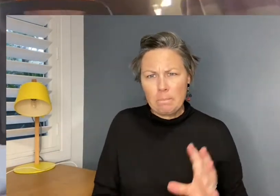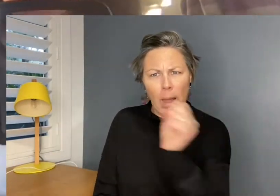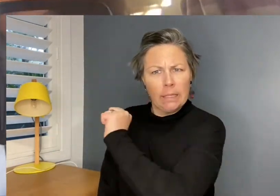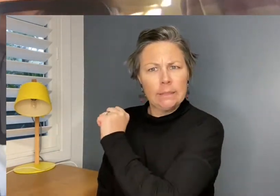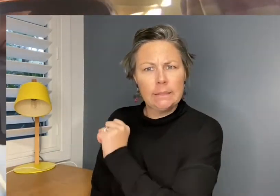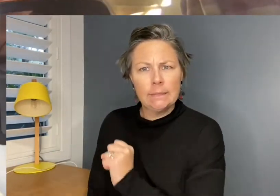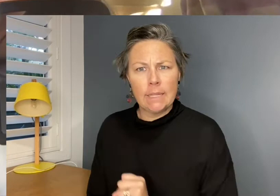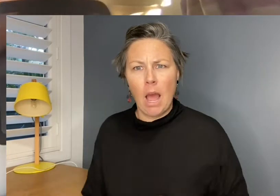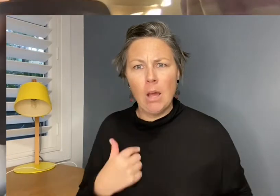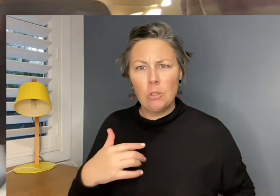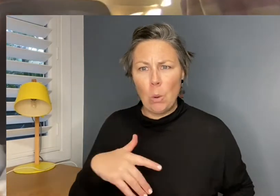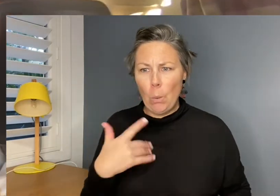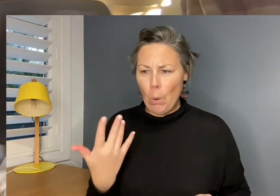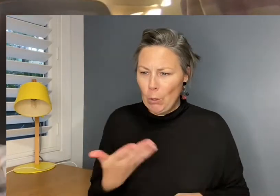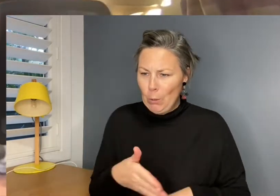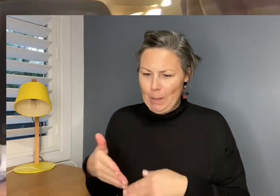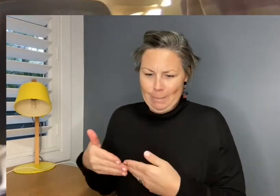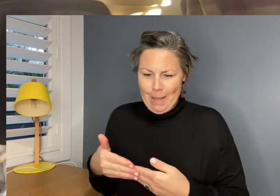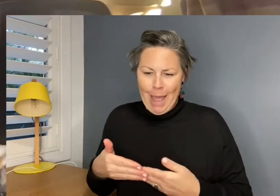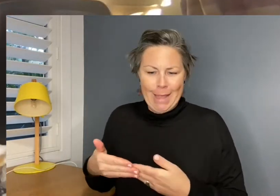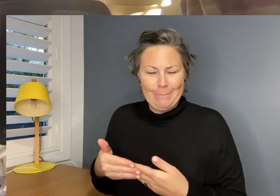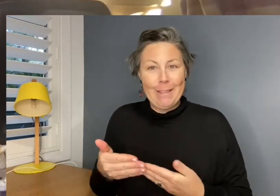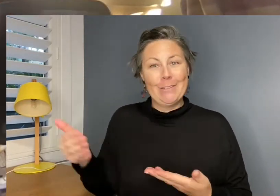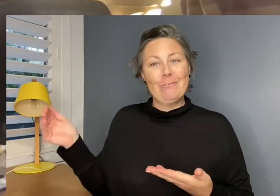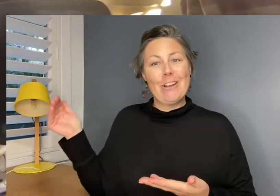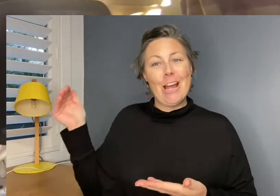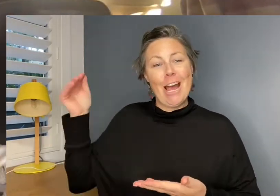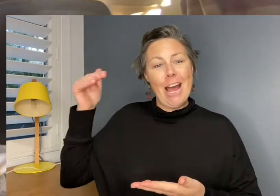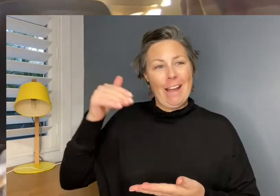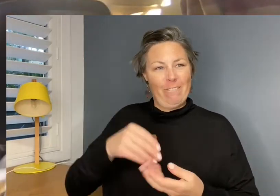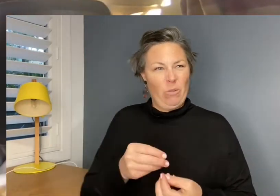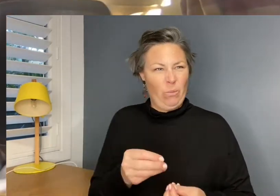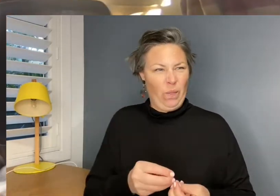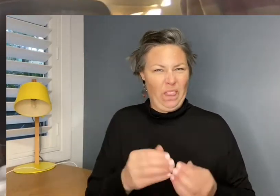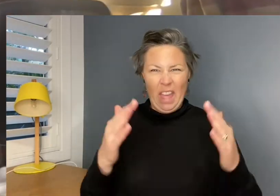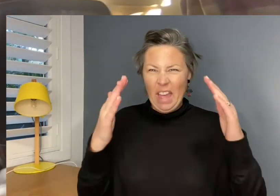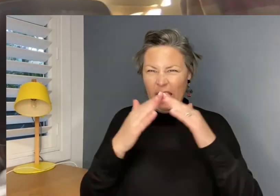please. Clean the fucking stove. I cannot bring my fresh little baby and my